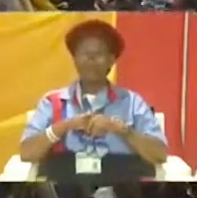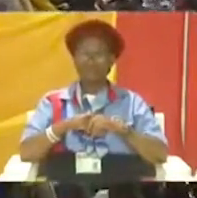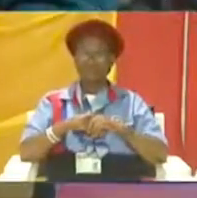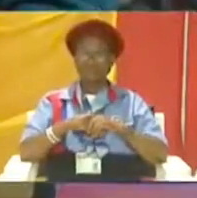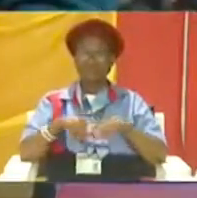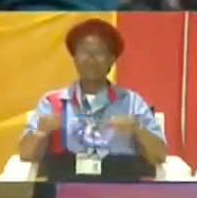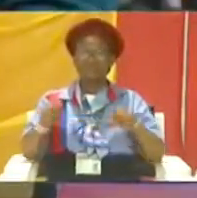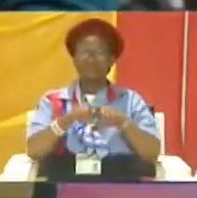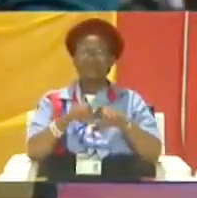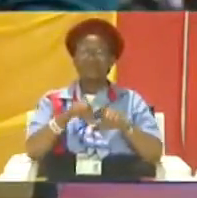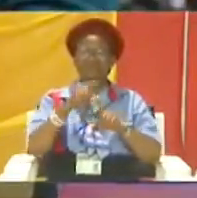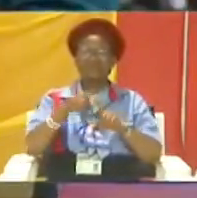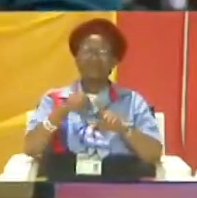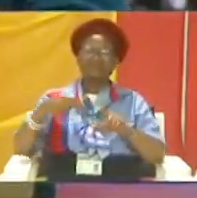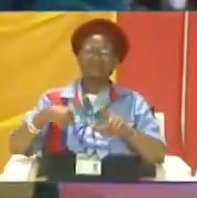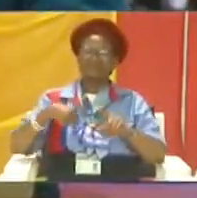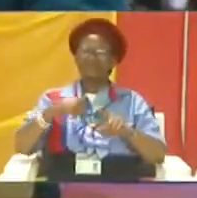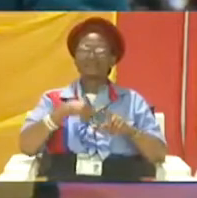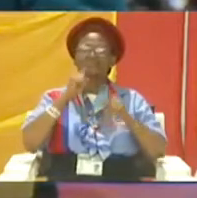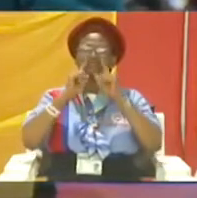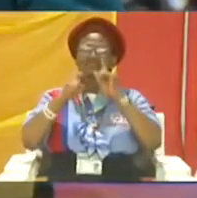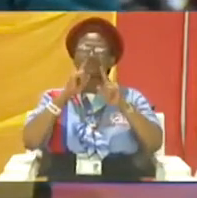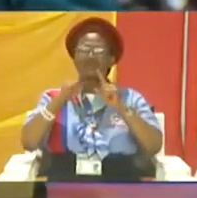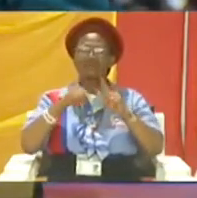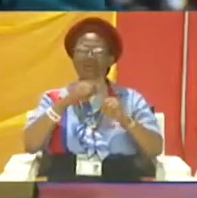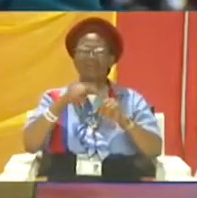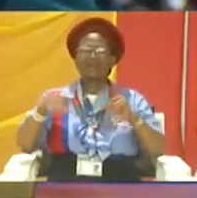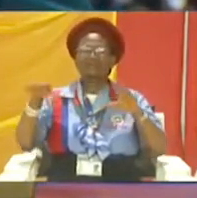So when we are talking about the marital, a